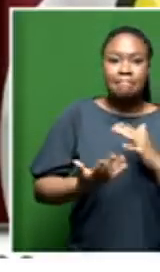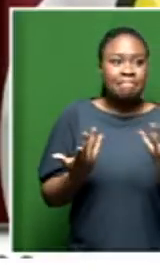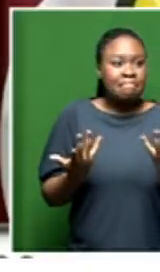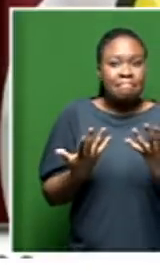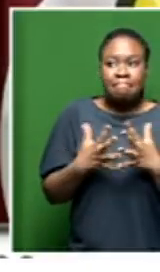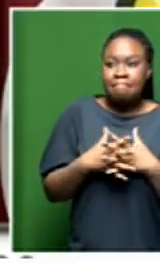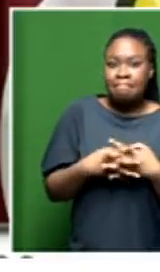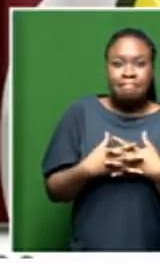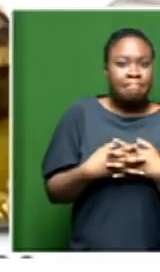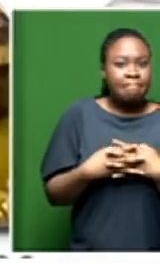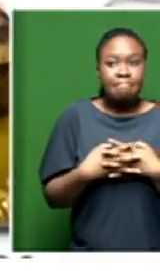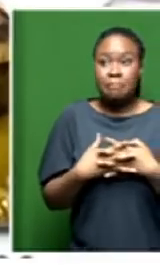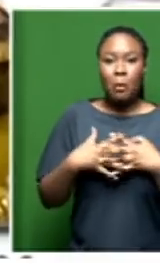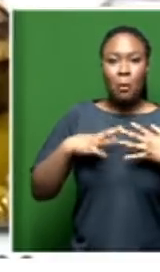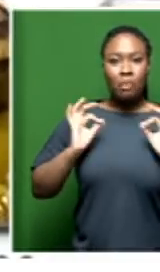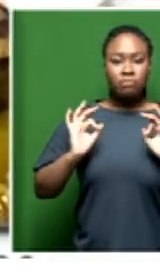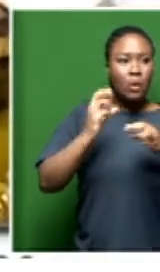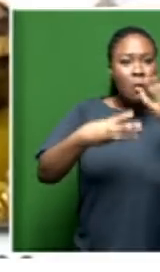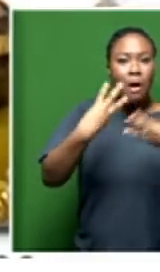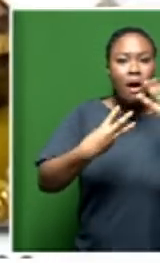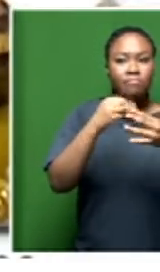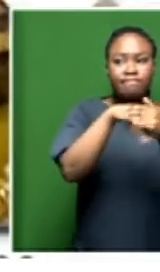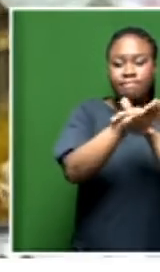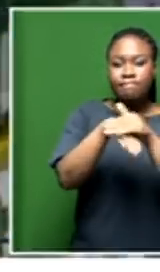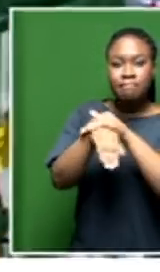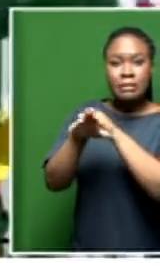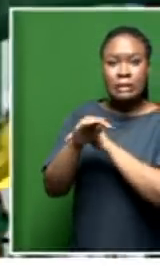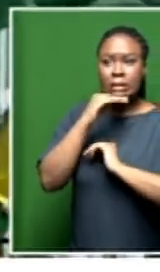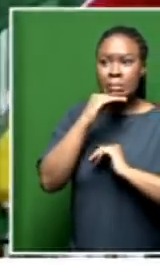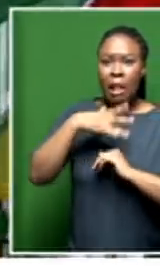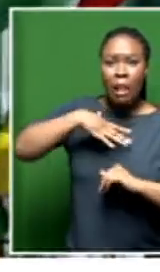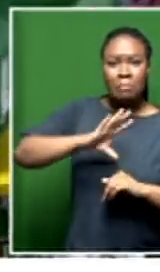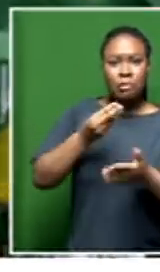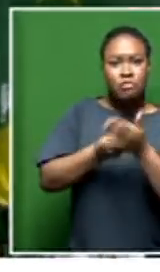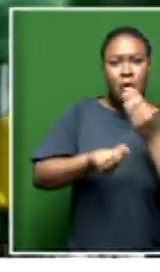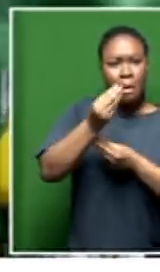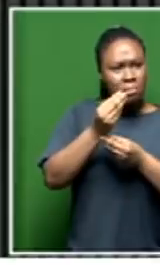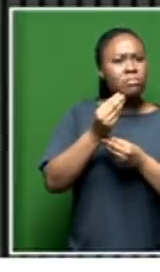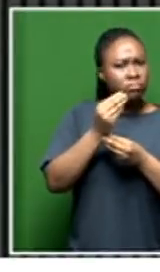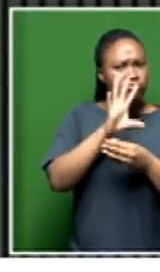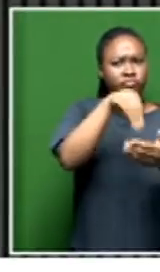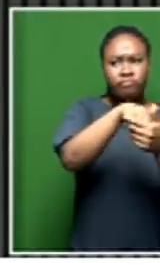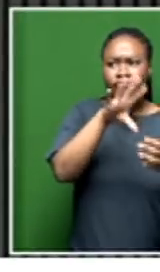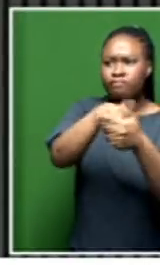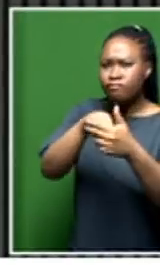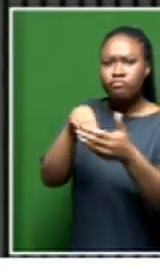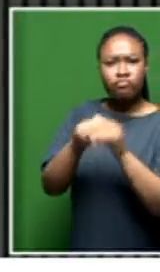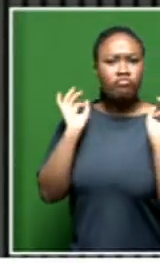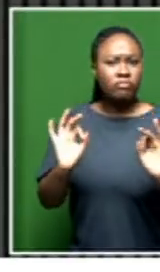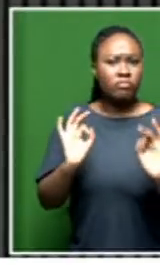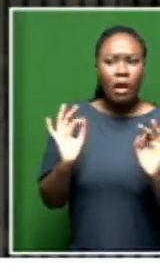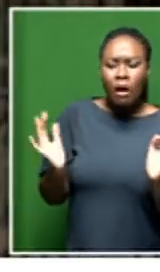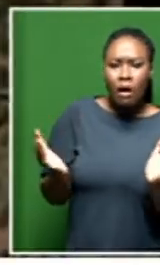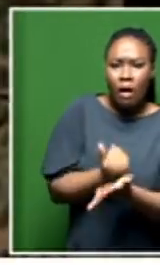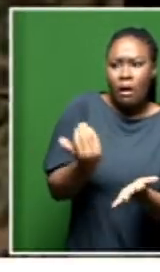coming to survive to enter into the adulthood. The scramble for resources, economic or stake, has become a challenge. And